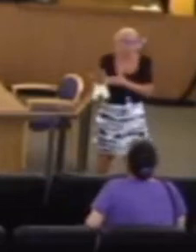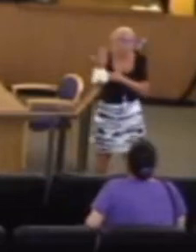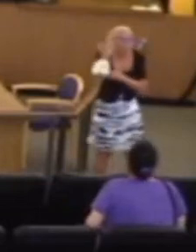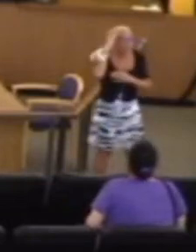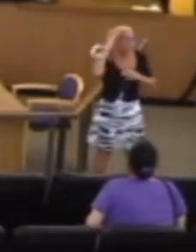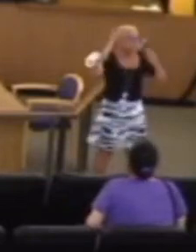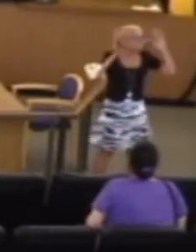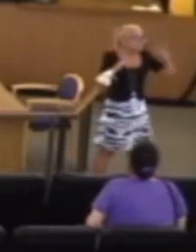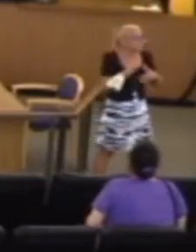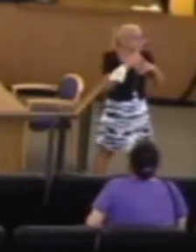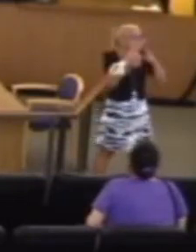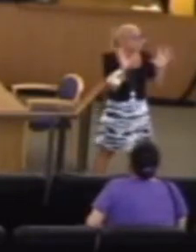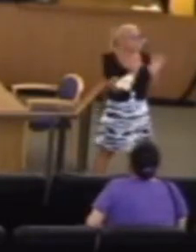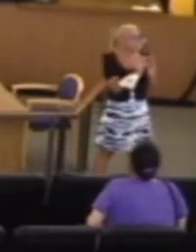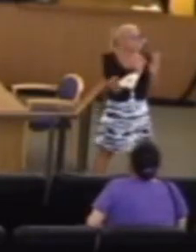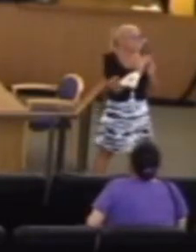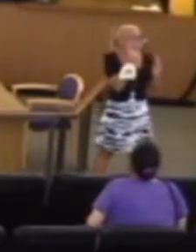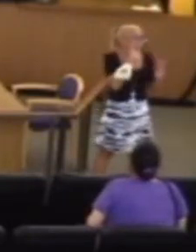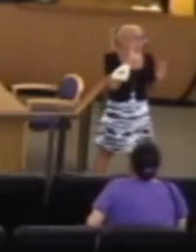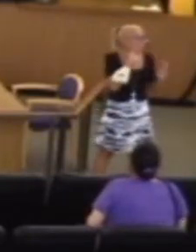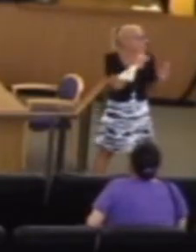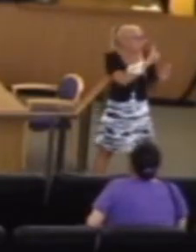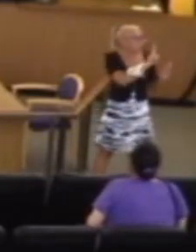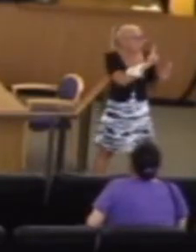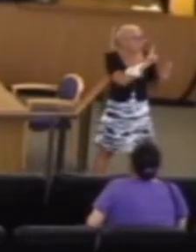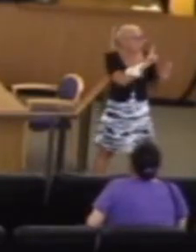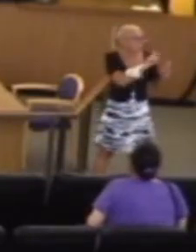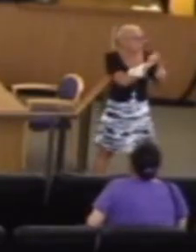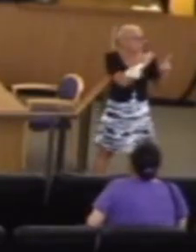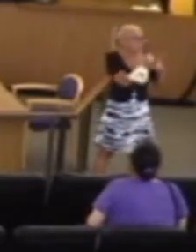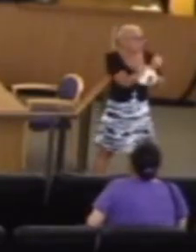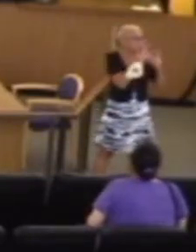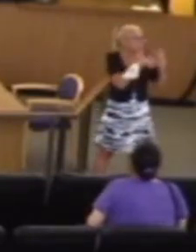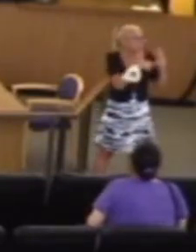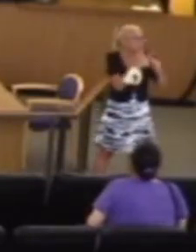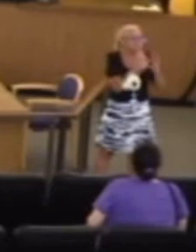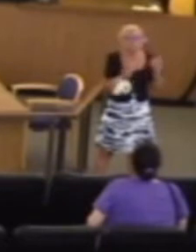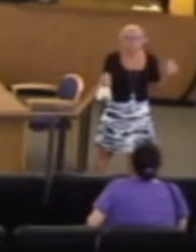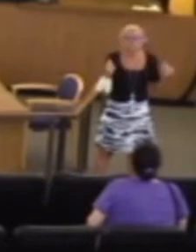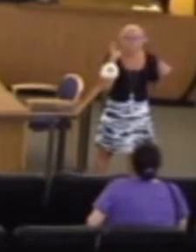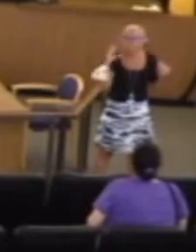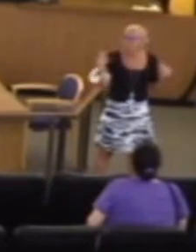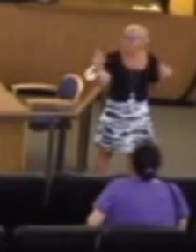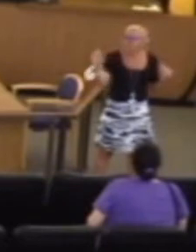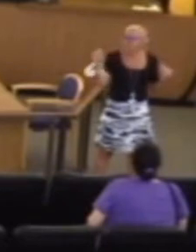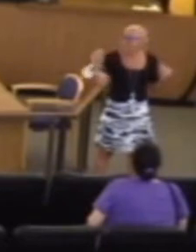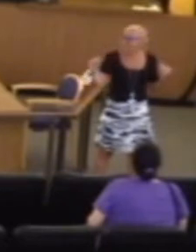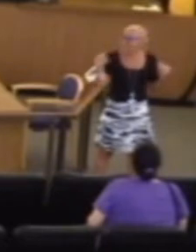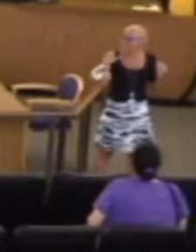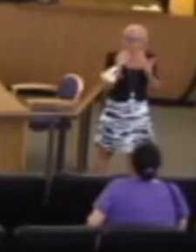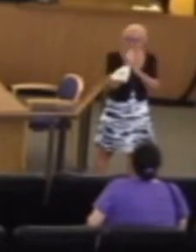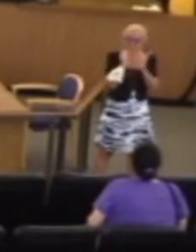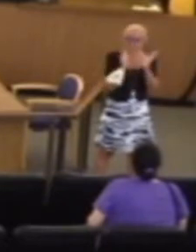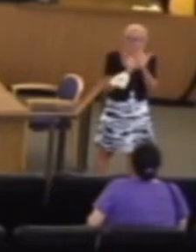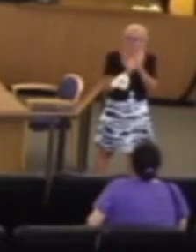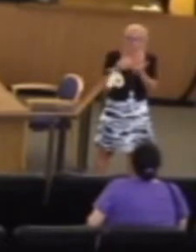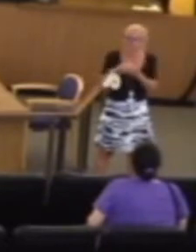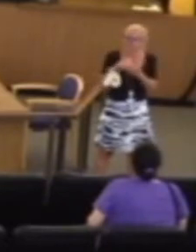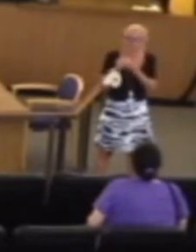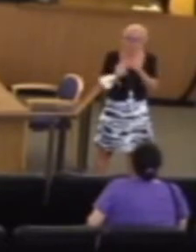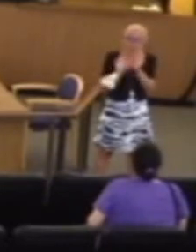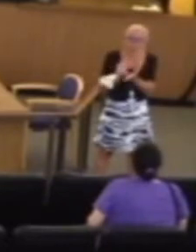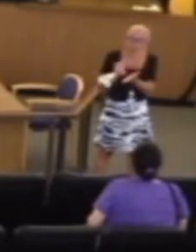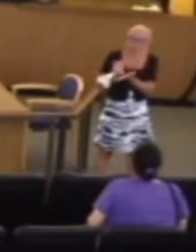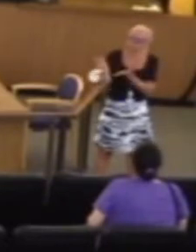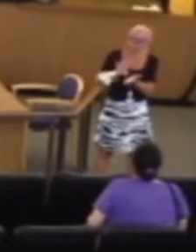This is a specially noticed meeting to consider only one matter. That is a resolution granting CARES Act money to Northwell Health to establish